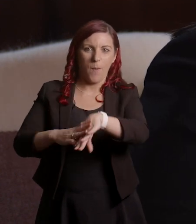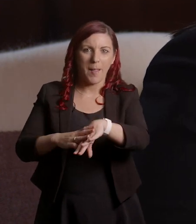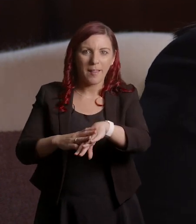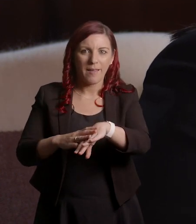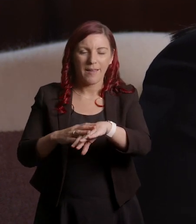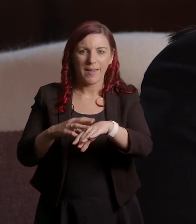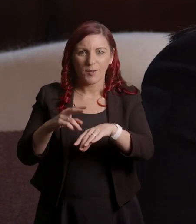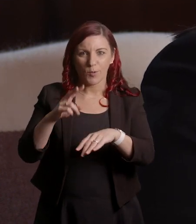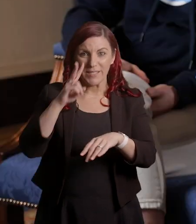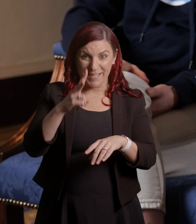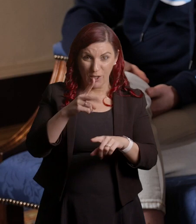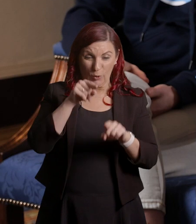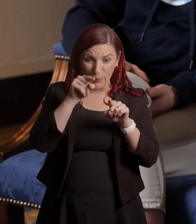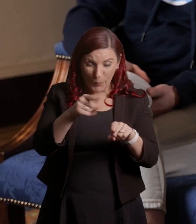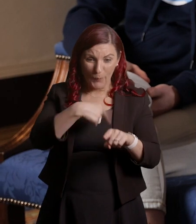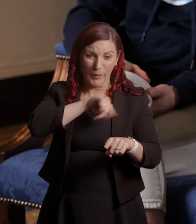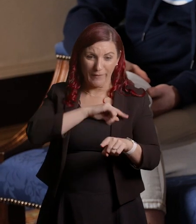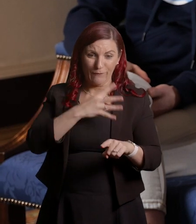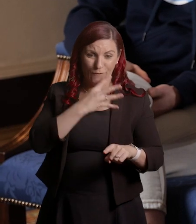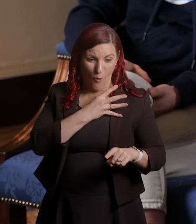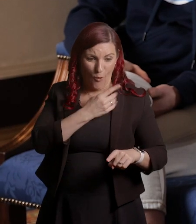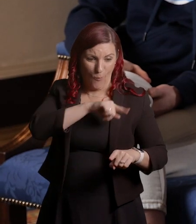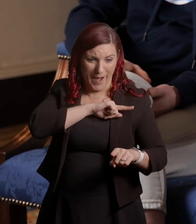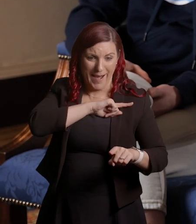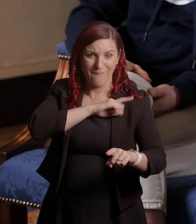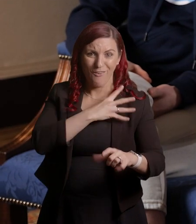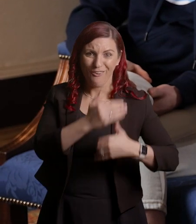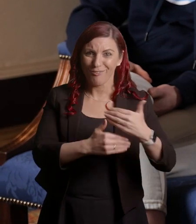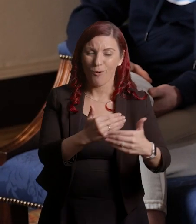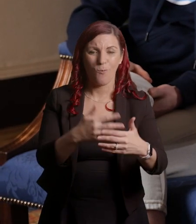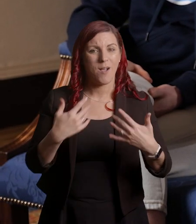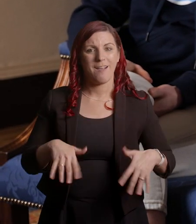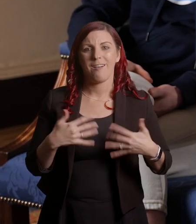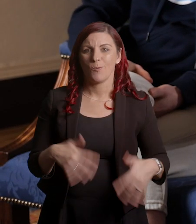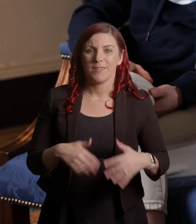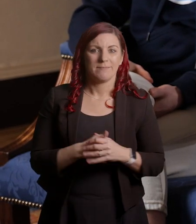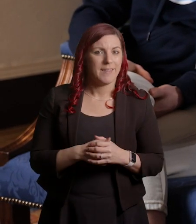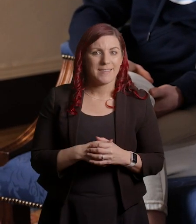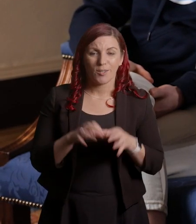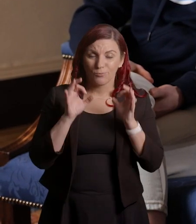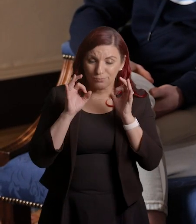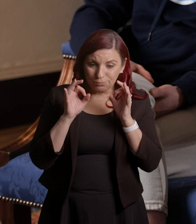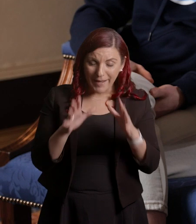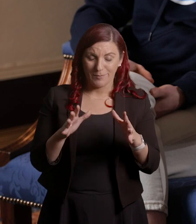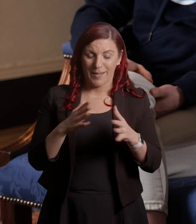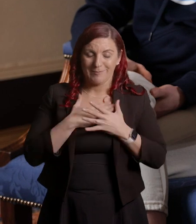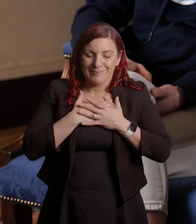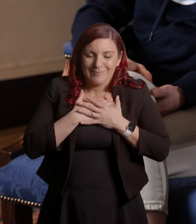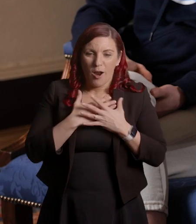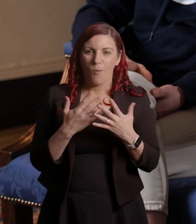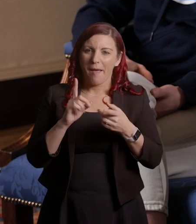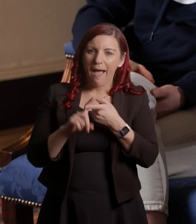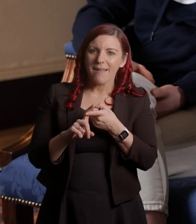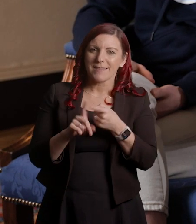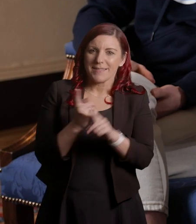so well, but seeing yourselves win 4 in a row and seeing you build to that championship, I have to say it's incredibly heartwarming.